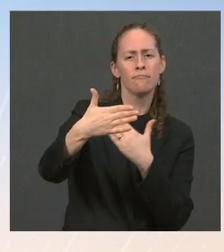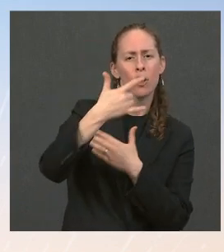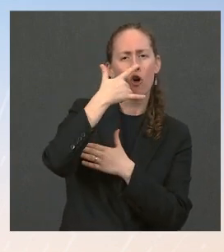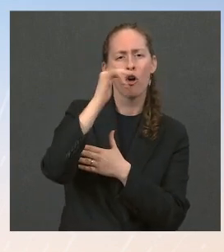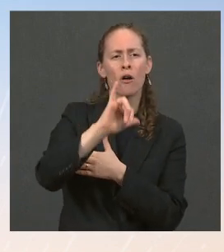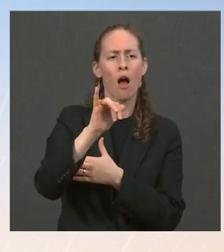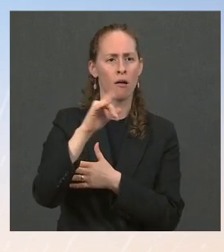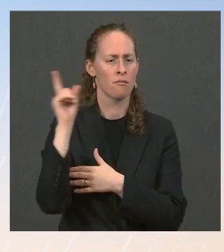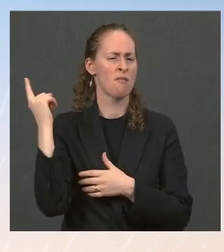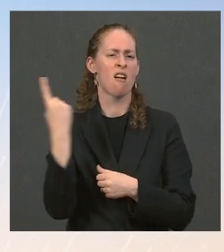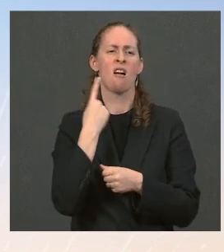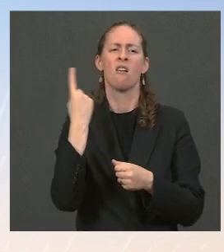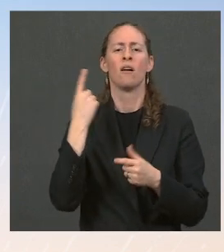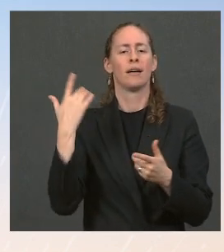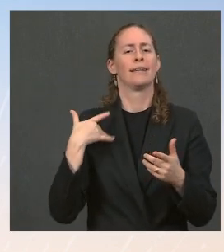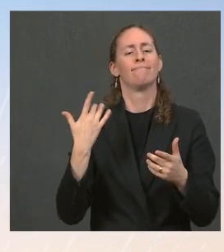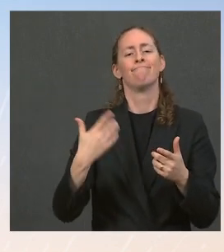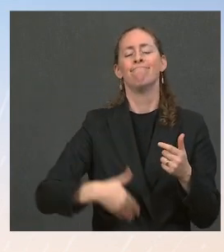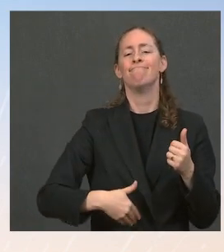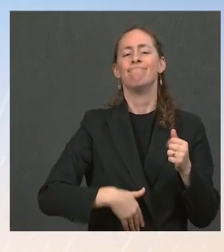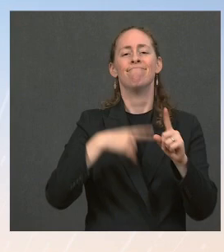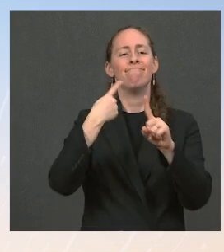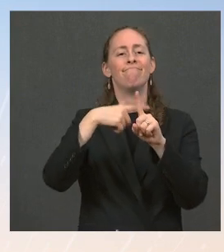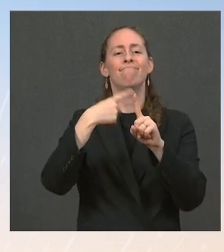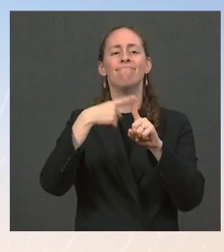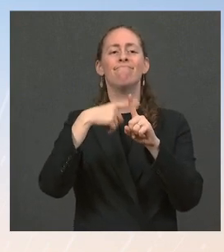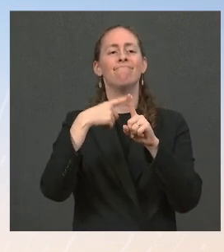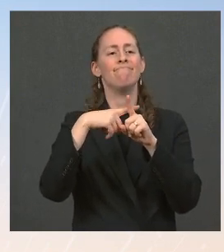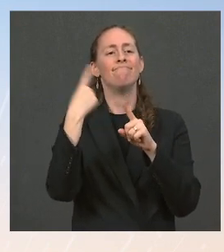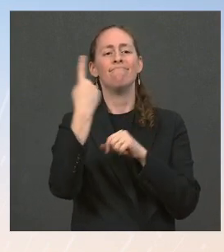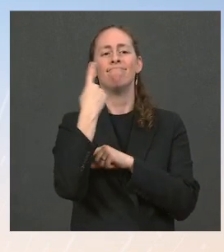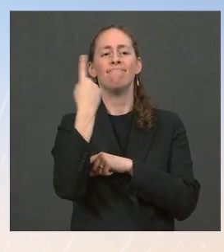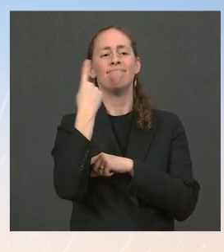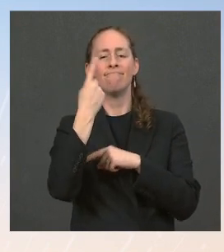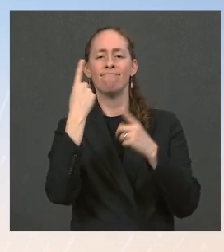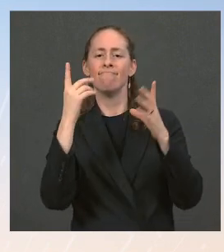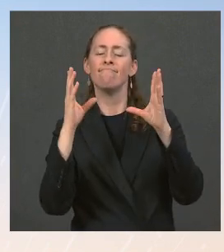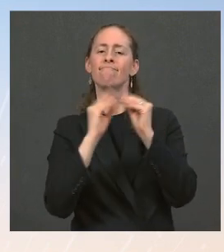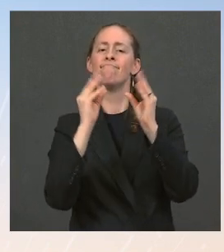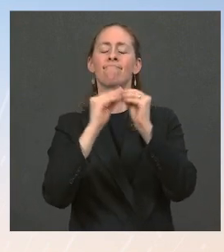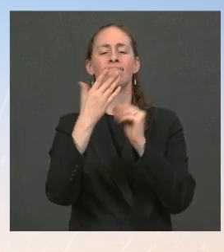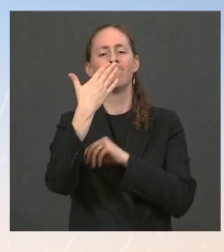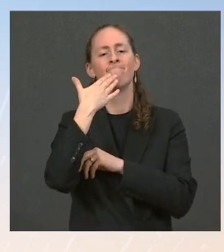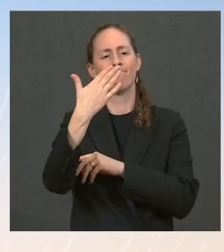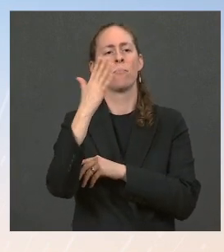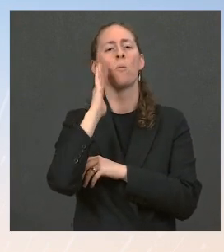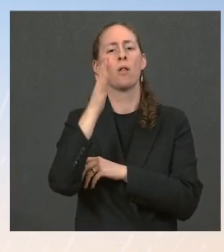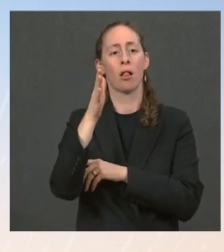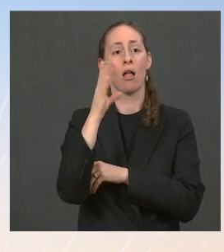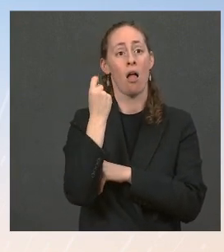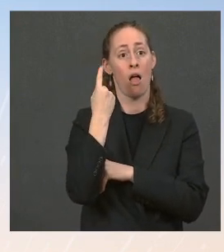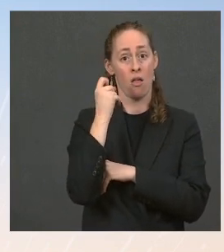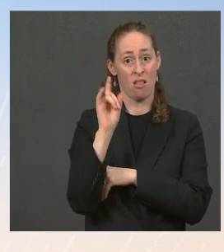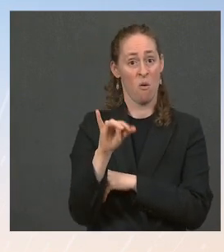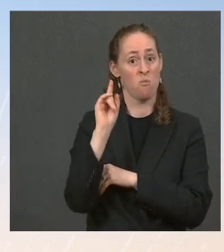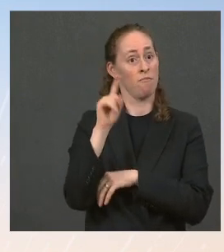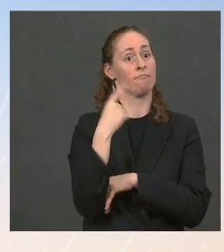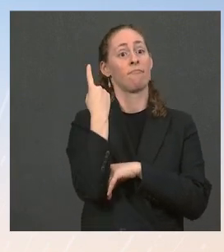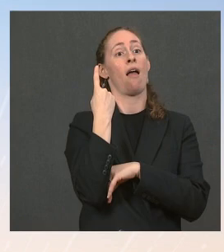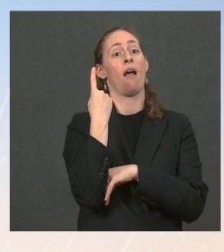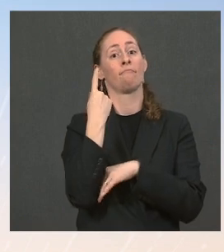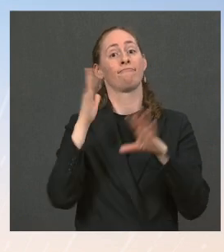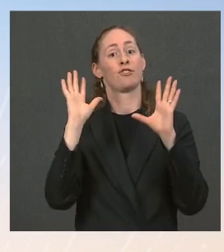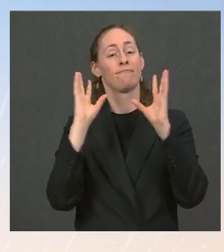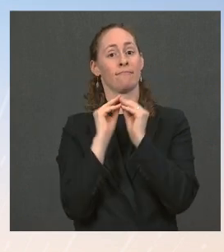format at this point. I will tell you, this is probably not going to be his last engagement with a single member of Congress in these important days forward. Go ahead. Thanks,